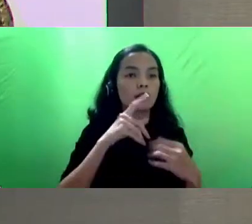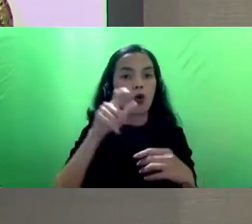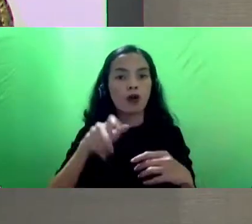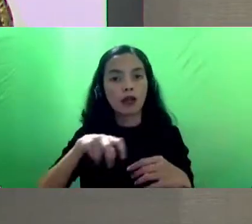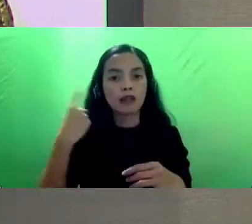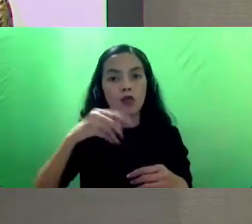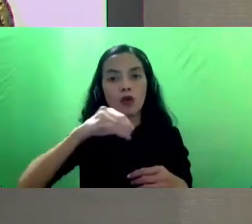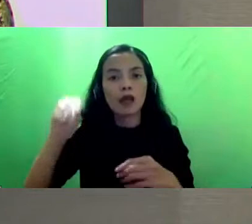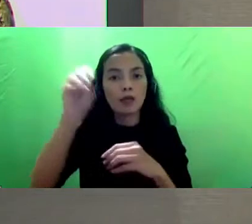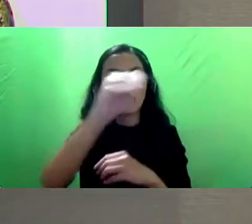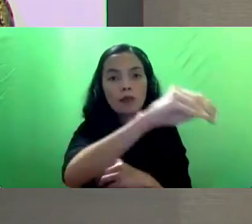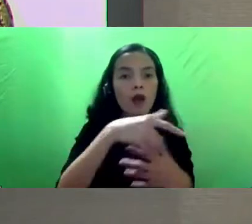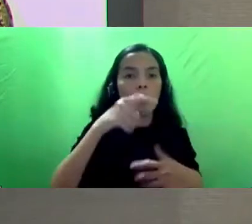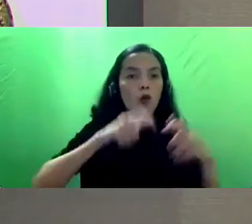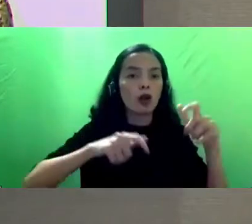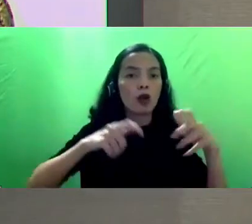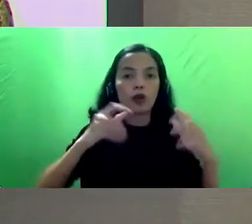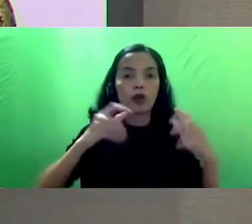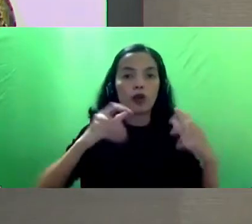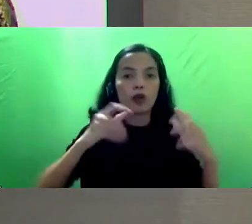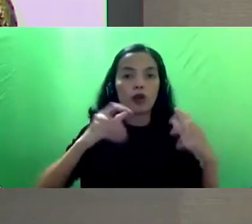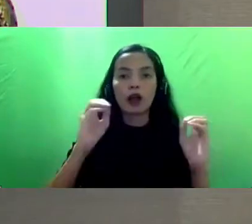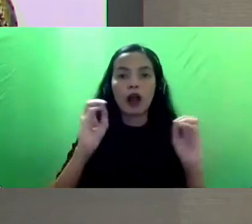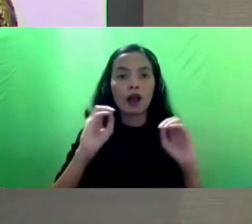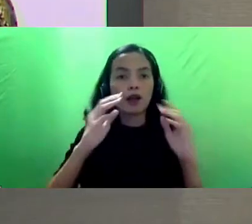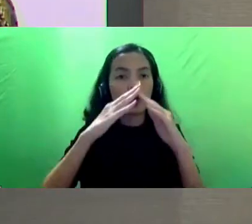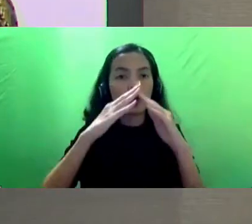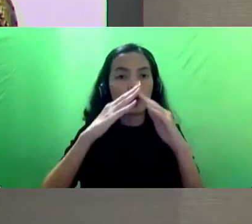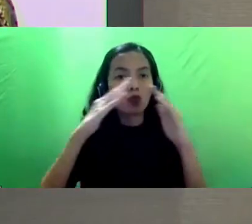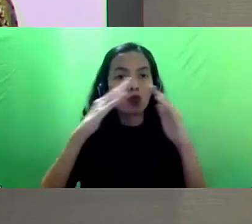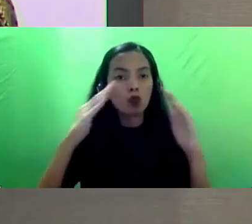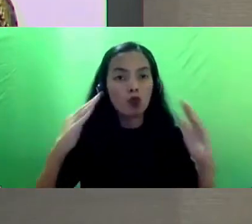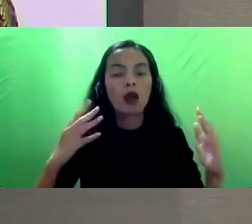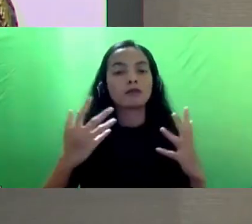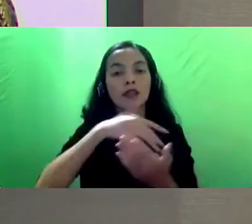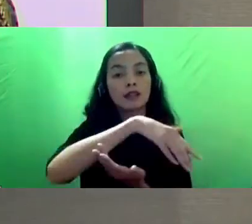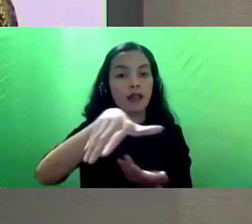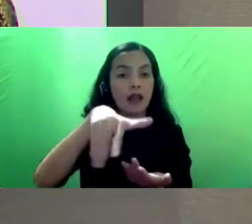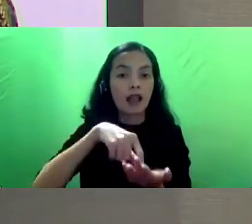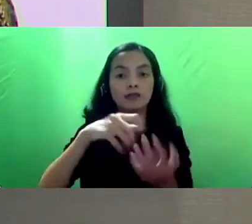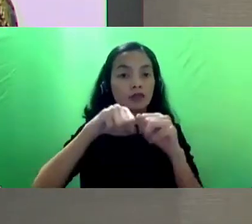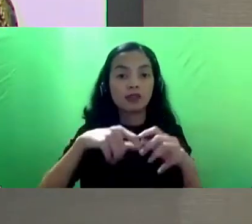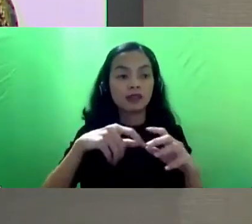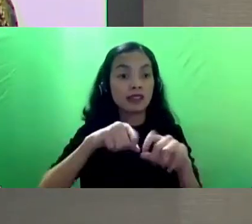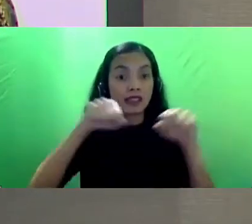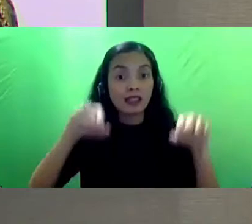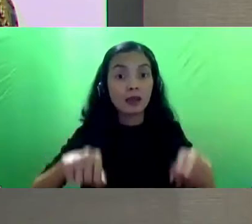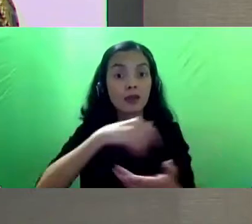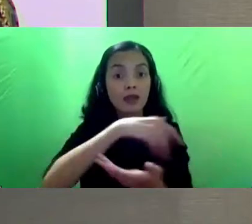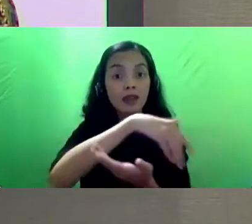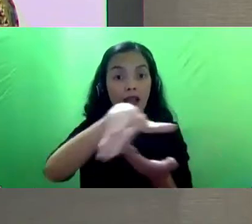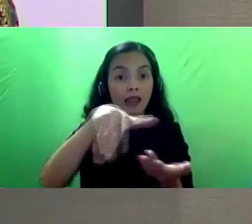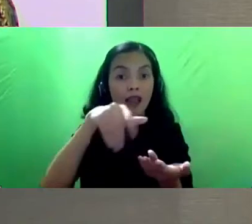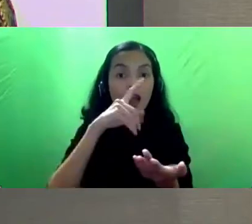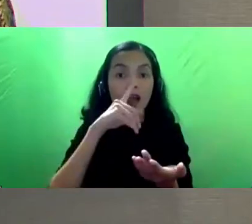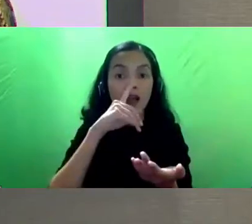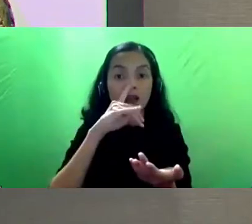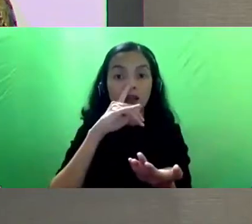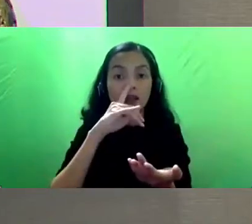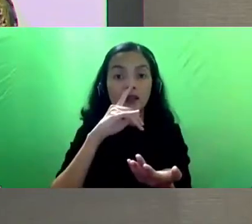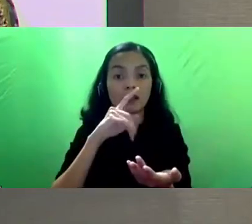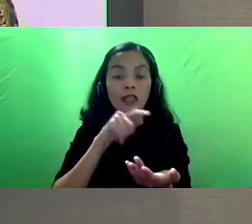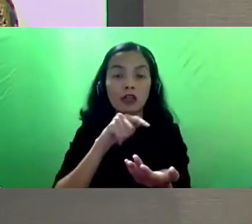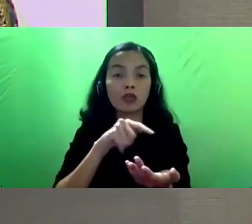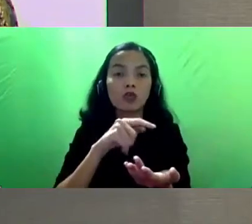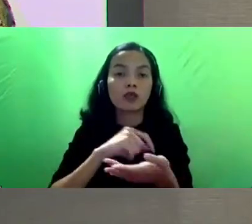the database, the data system should also be equipped with the what we call as an on-demand application, where